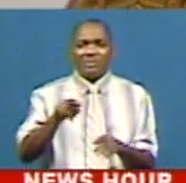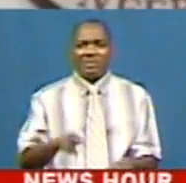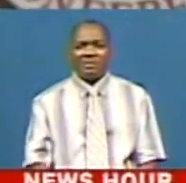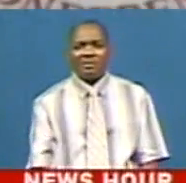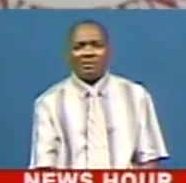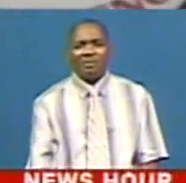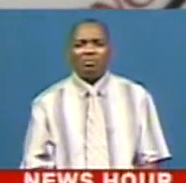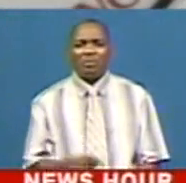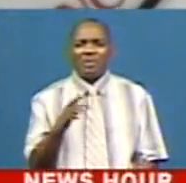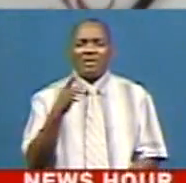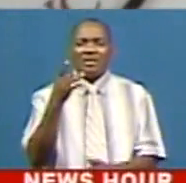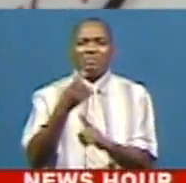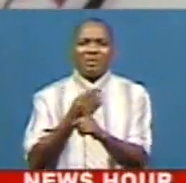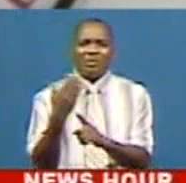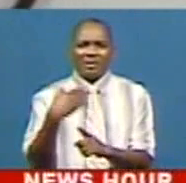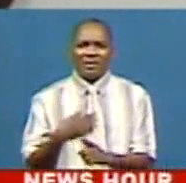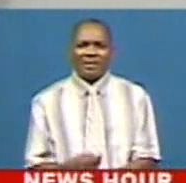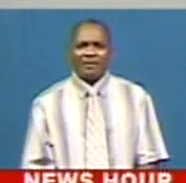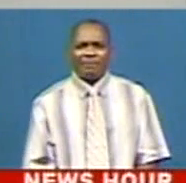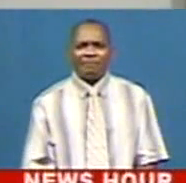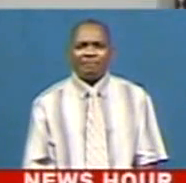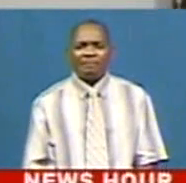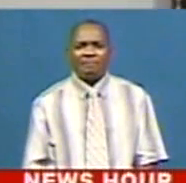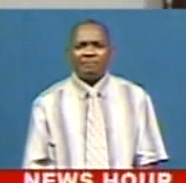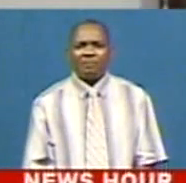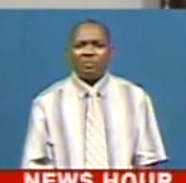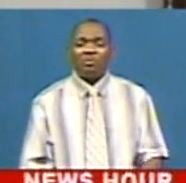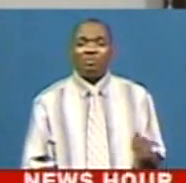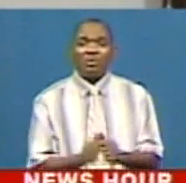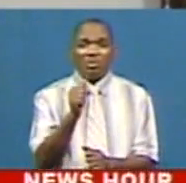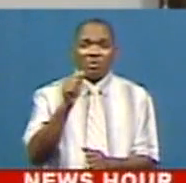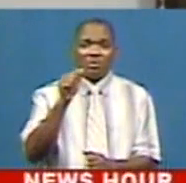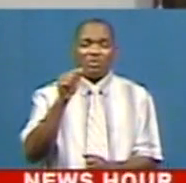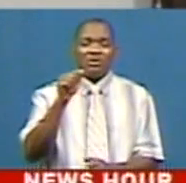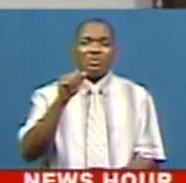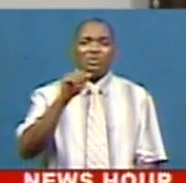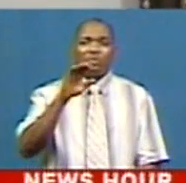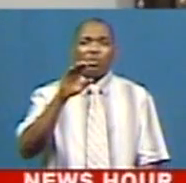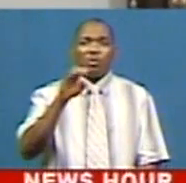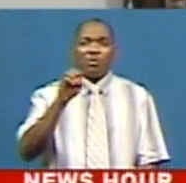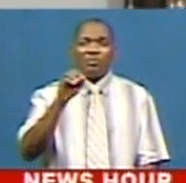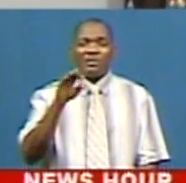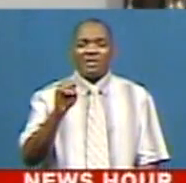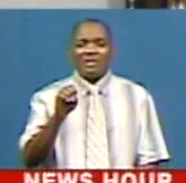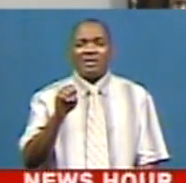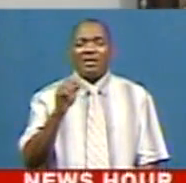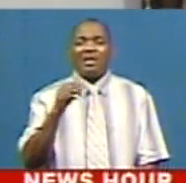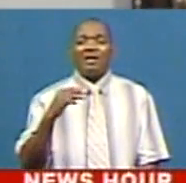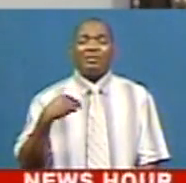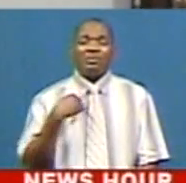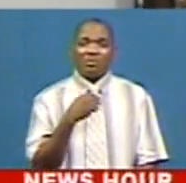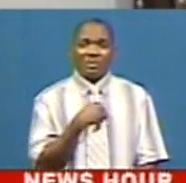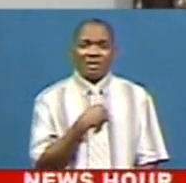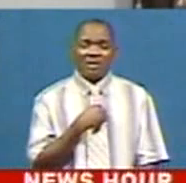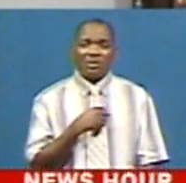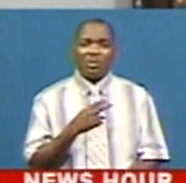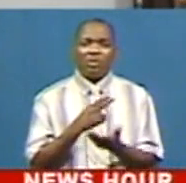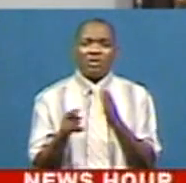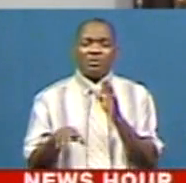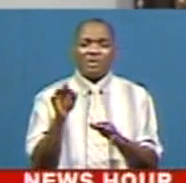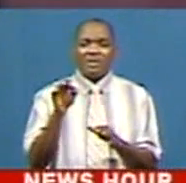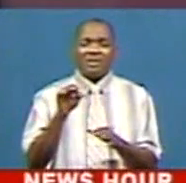Region about 8 months ago. Most Reverend John Bonaventure Kwofie is a member of the Holy